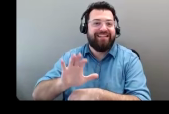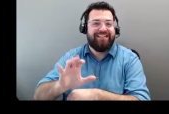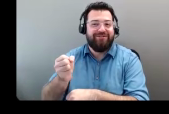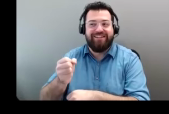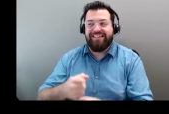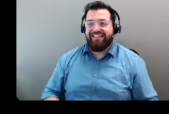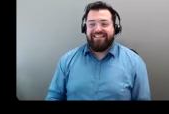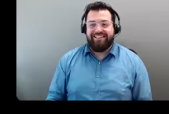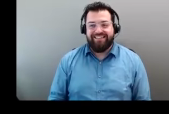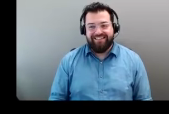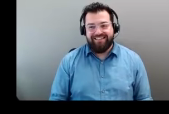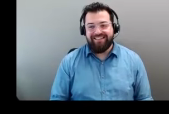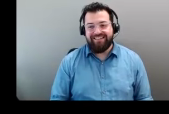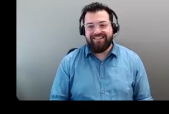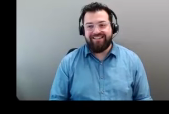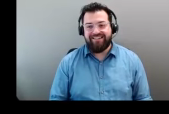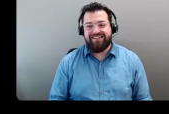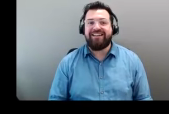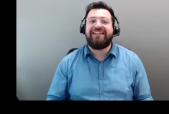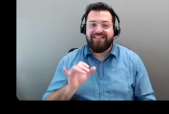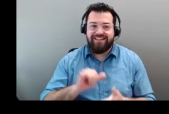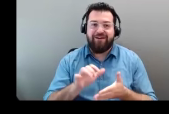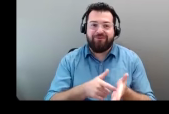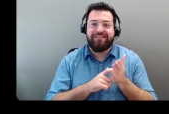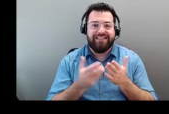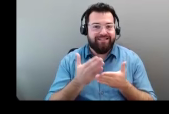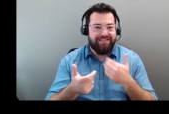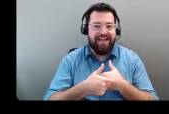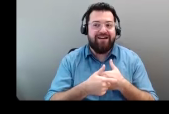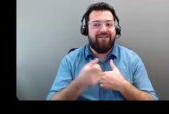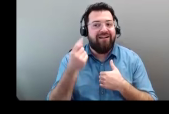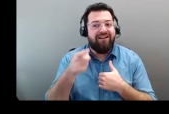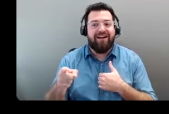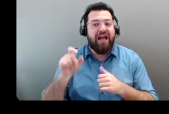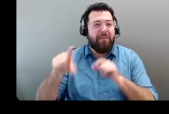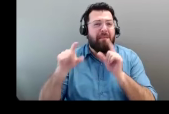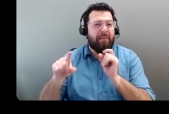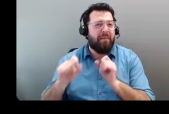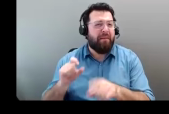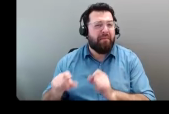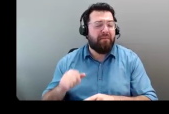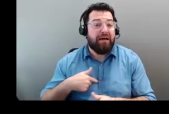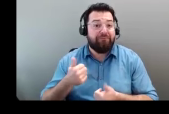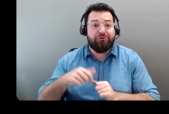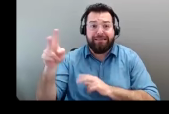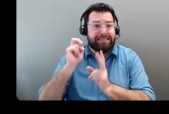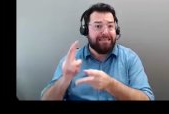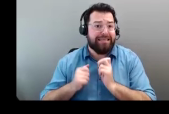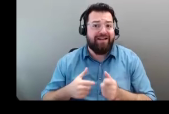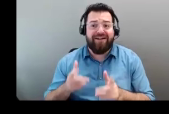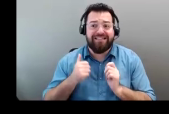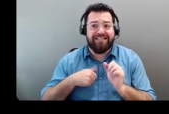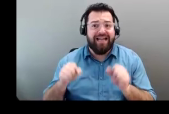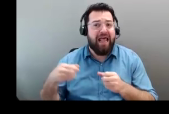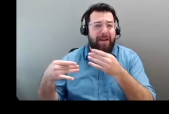okay, gotcha. Okay. Because that's going to take a little bit, guys. They're coming in so rapidly. I'm trying to grab them as fast as I can.